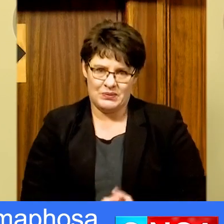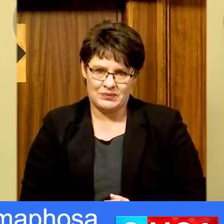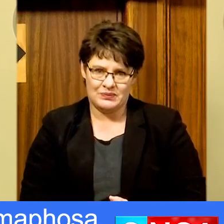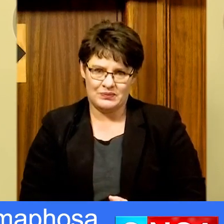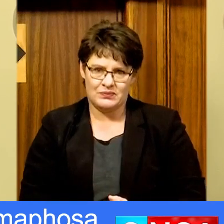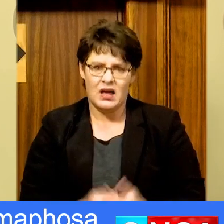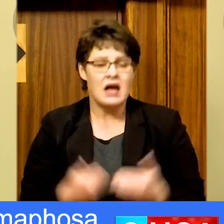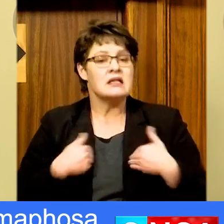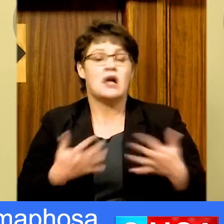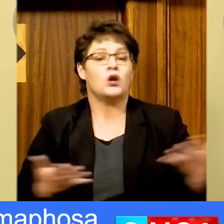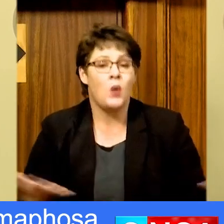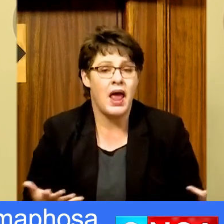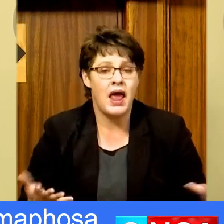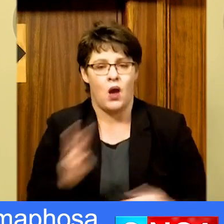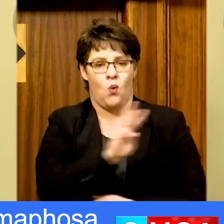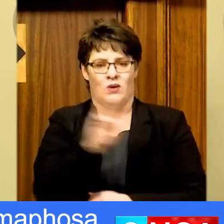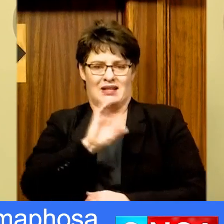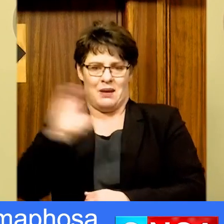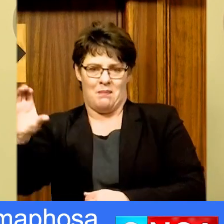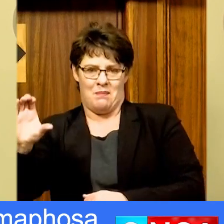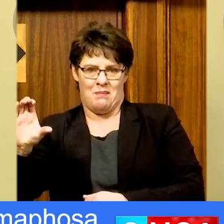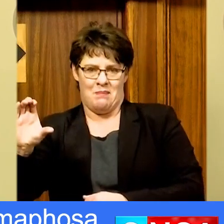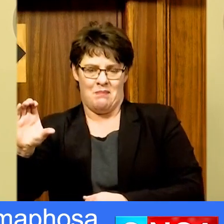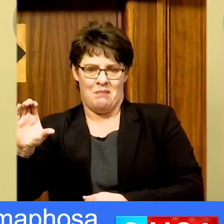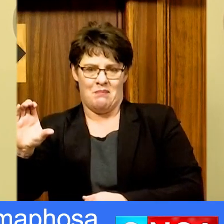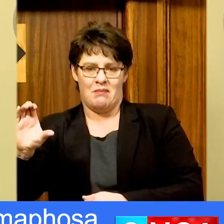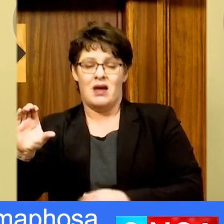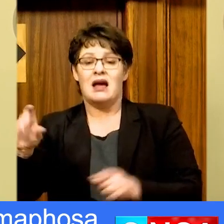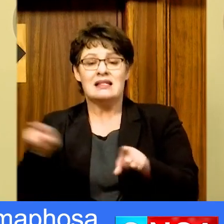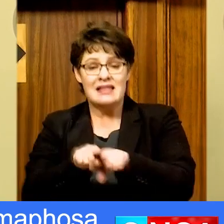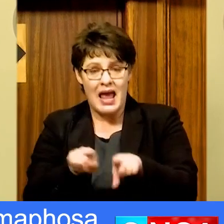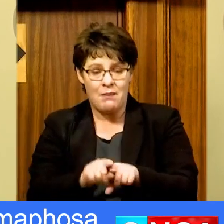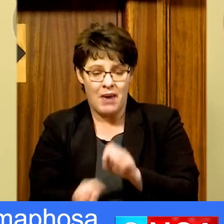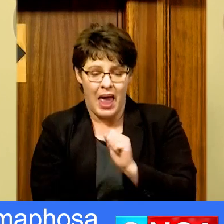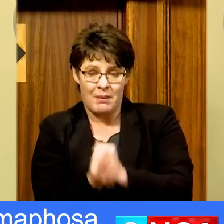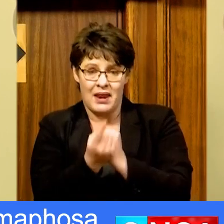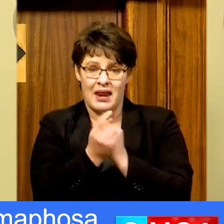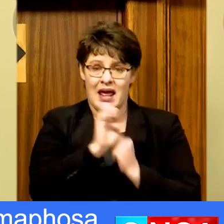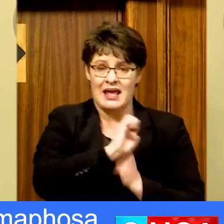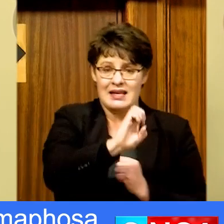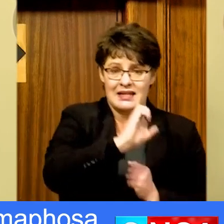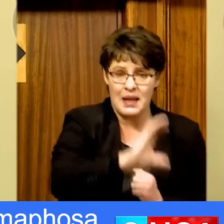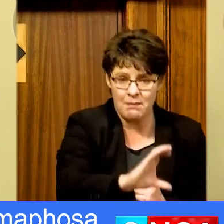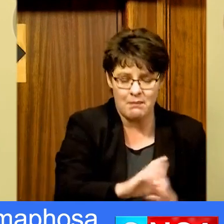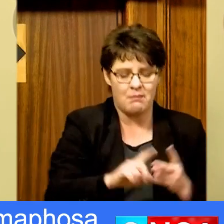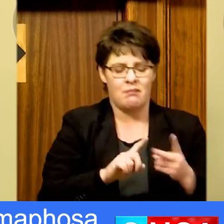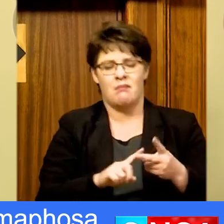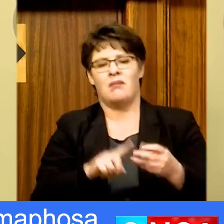started in the Western Cape and is now underway in Gauteng.